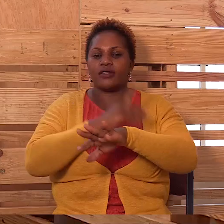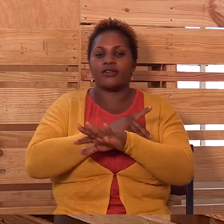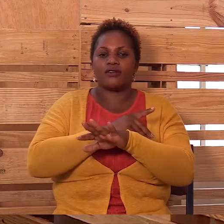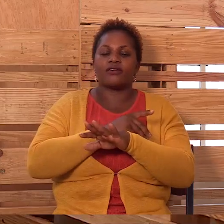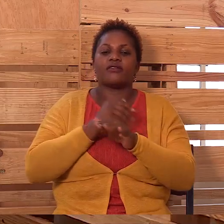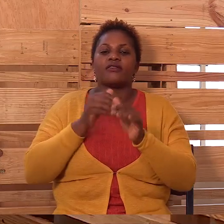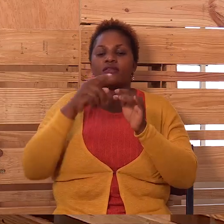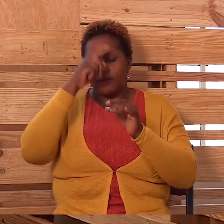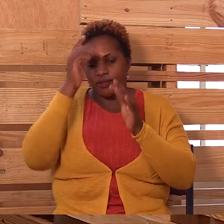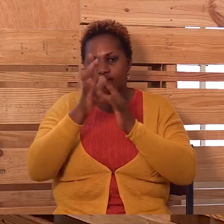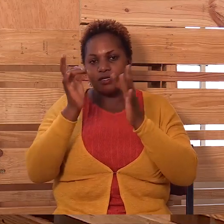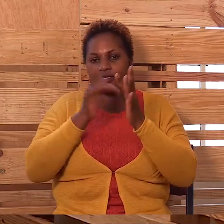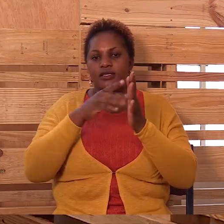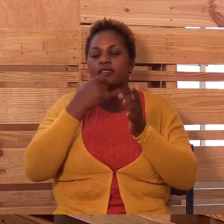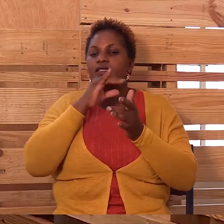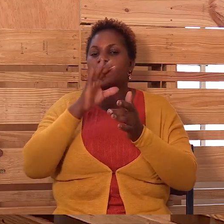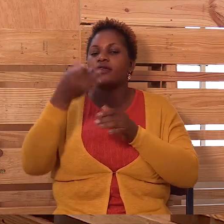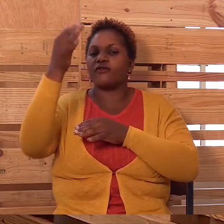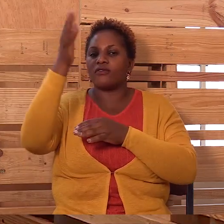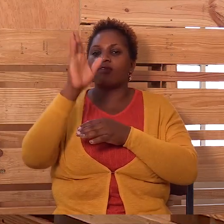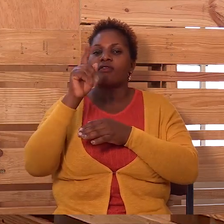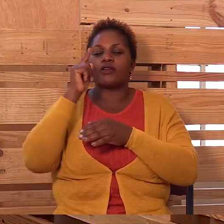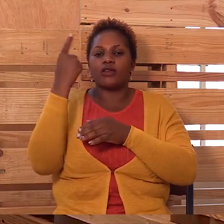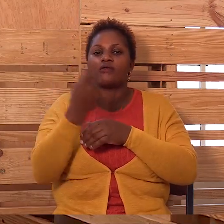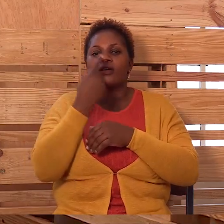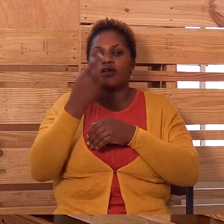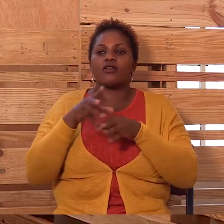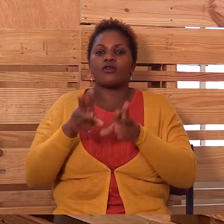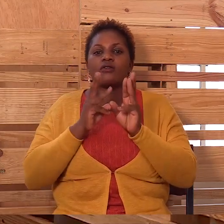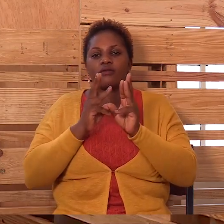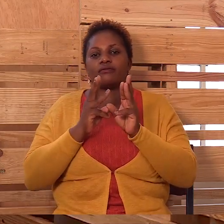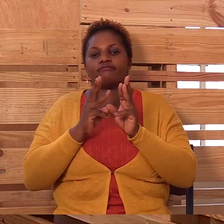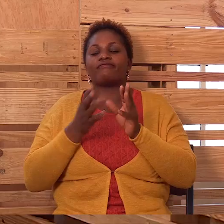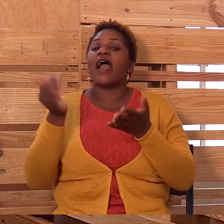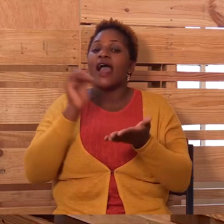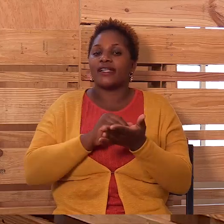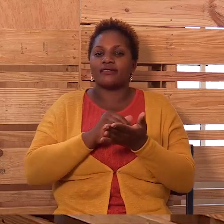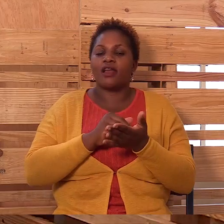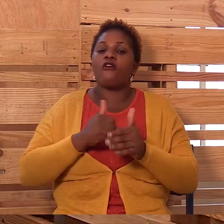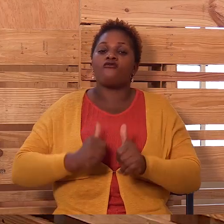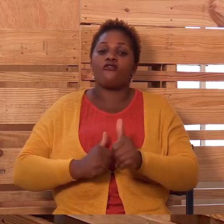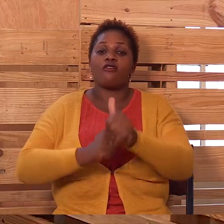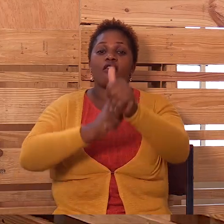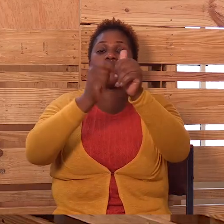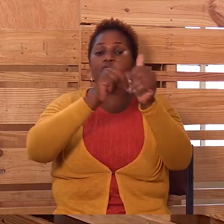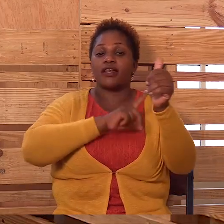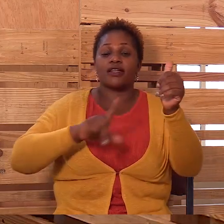and every day, because Jesus is the Son of God and he's the only way. Let's do it one more